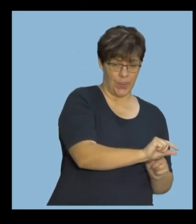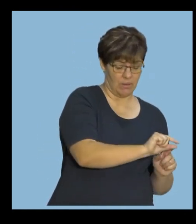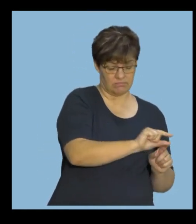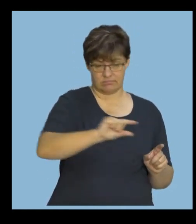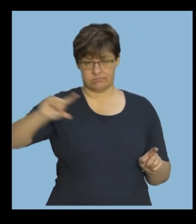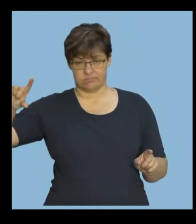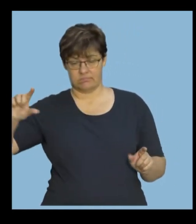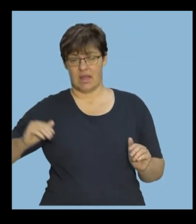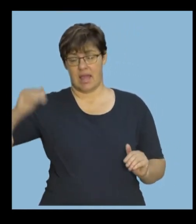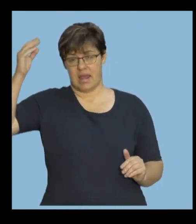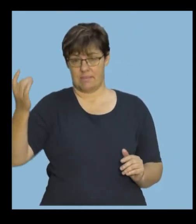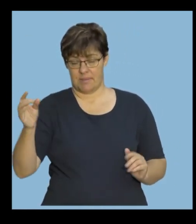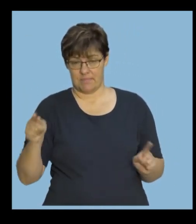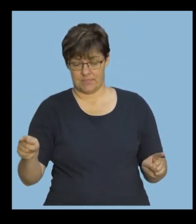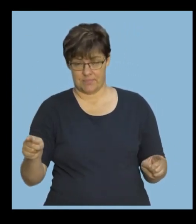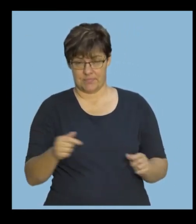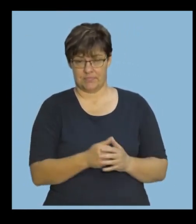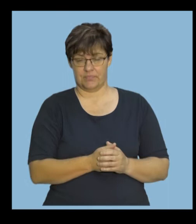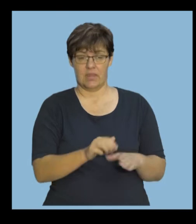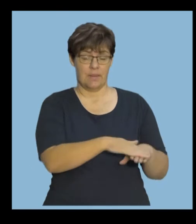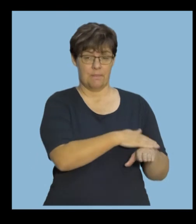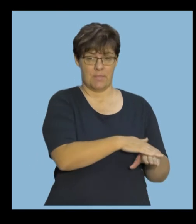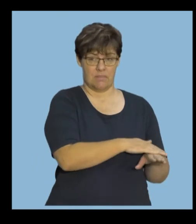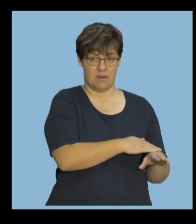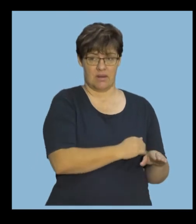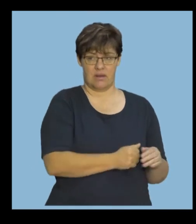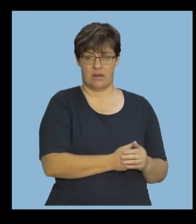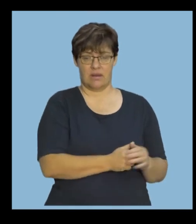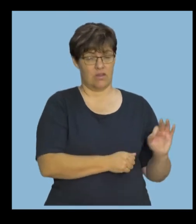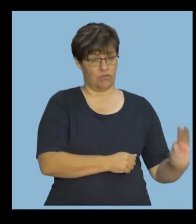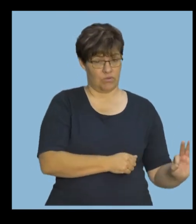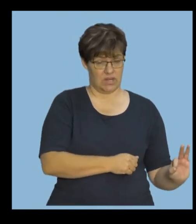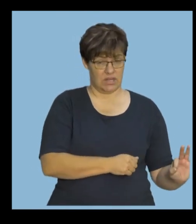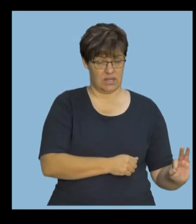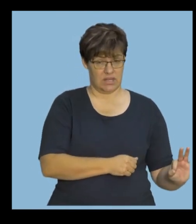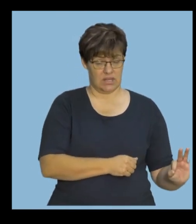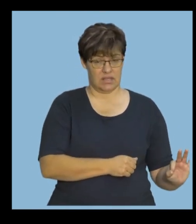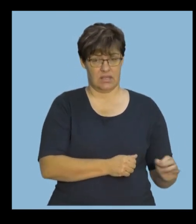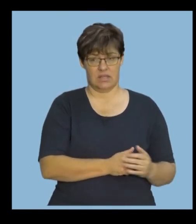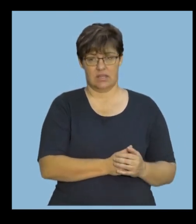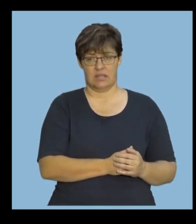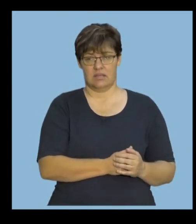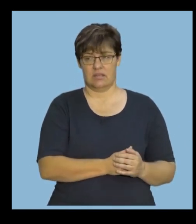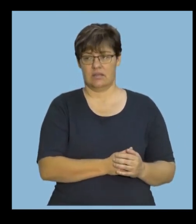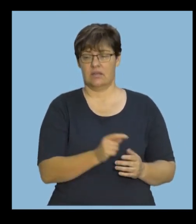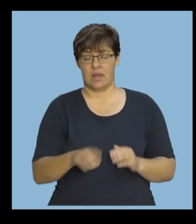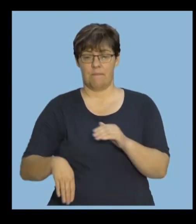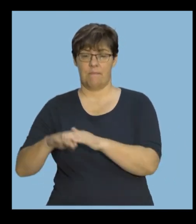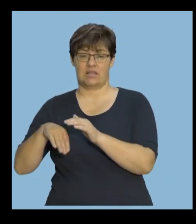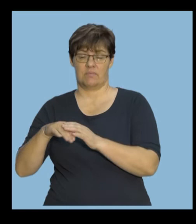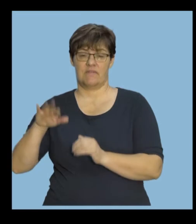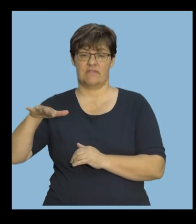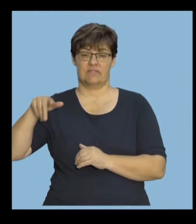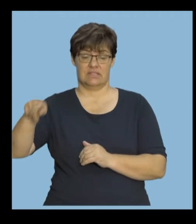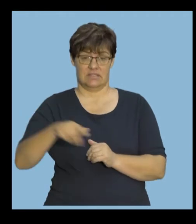smallest to the highest, okay? So the minimum value is 3. That's the minimum value, 3. The